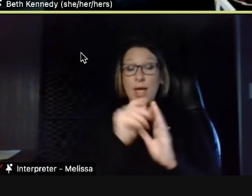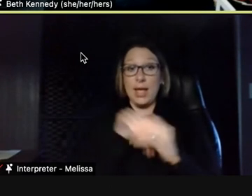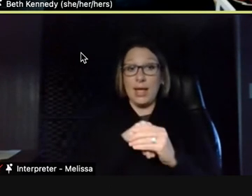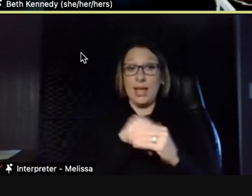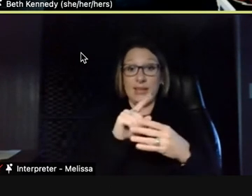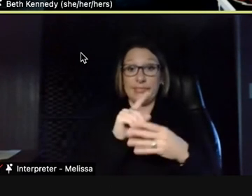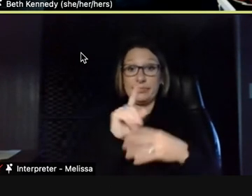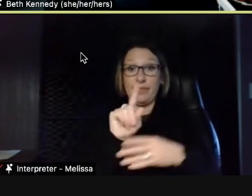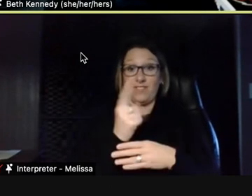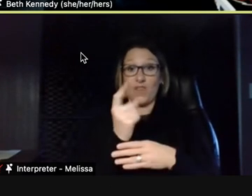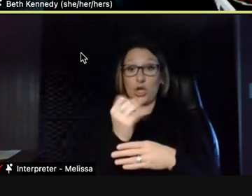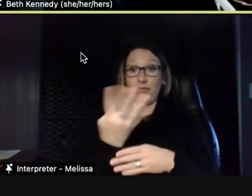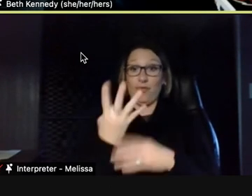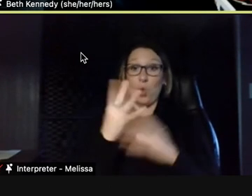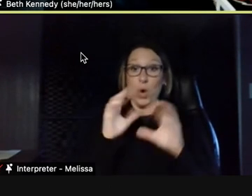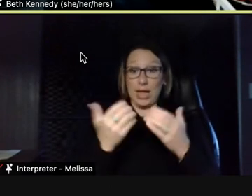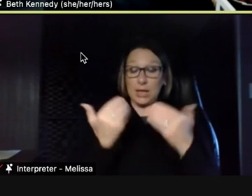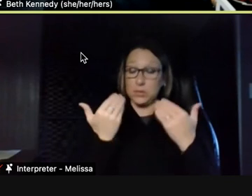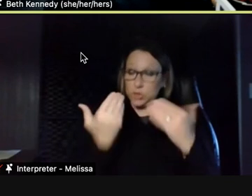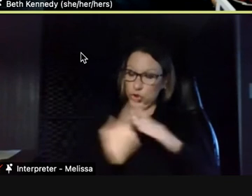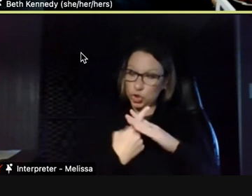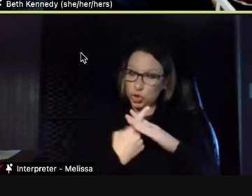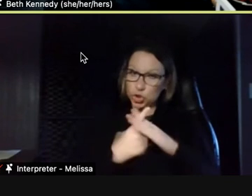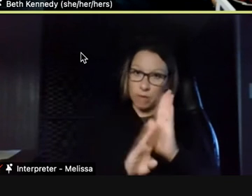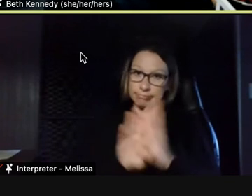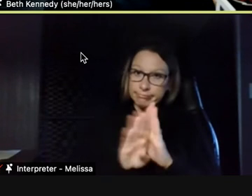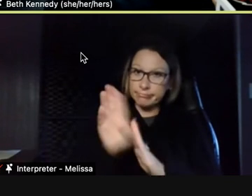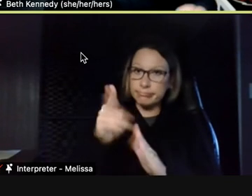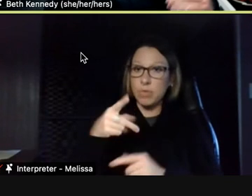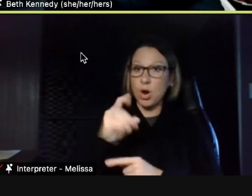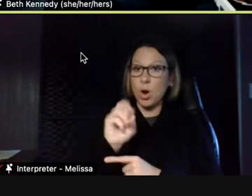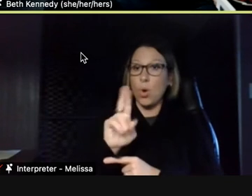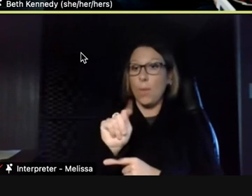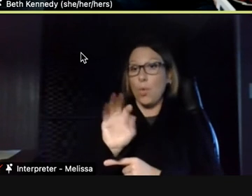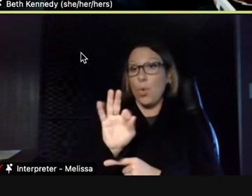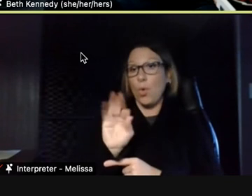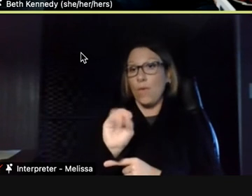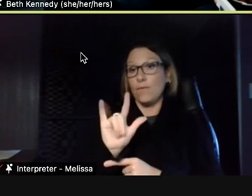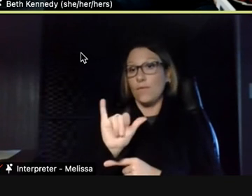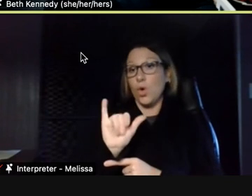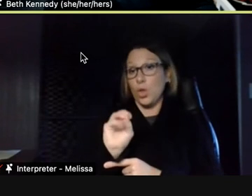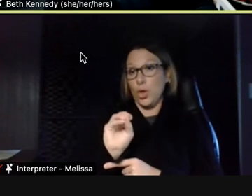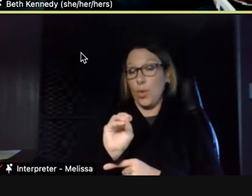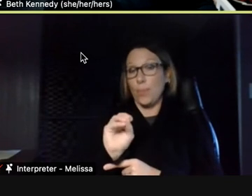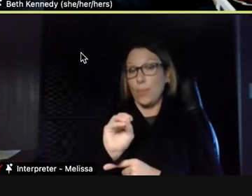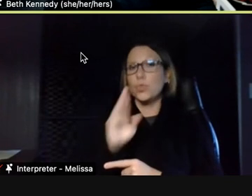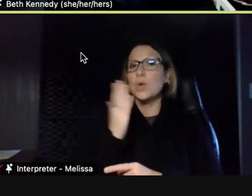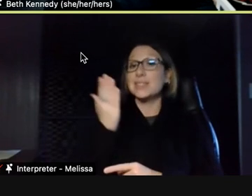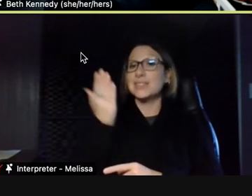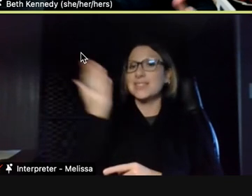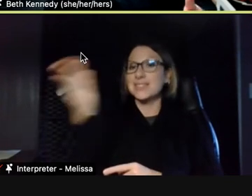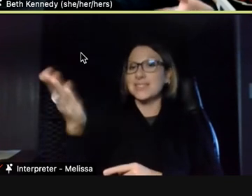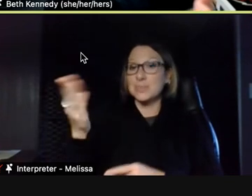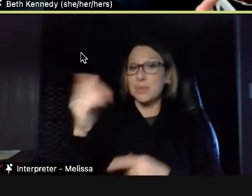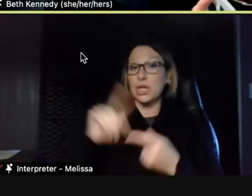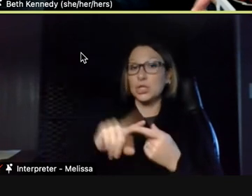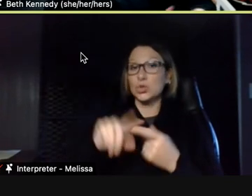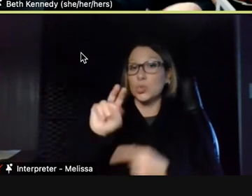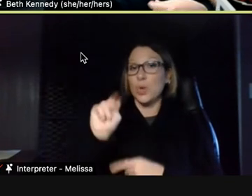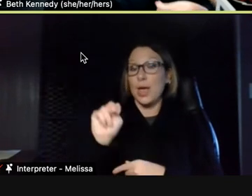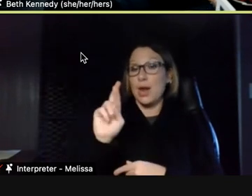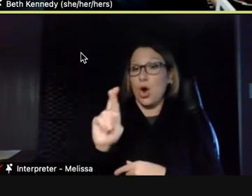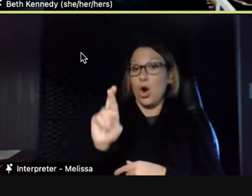you are starting your portfolio. The portfolio is what gets submitted to NRC Para, that's the